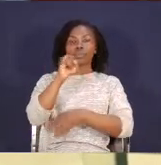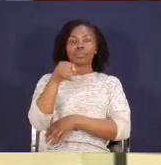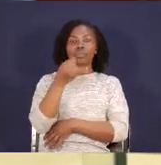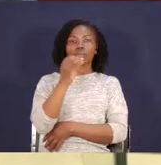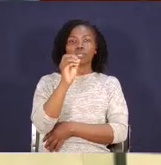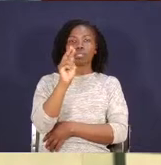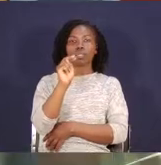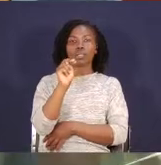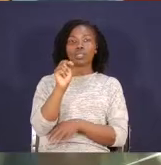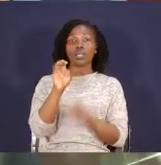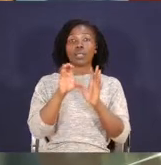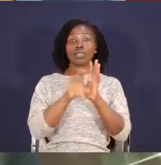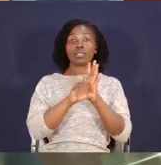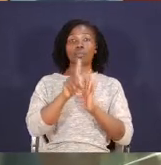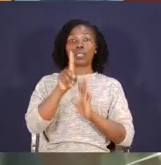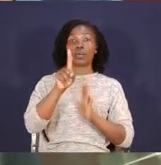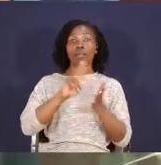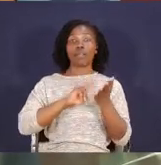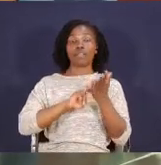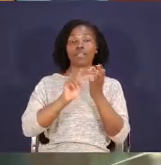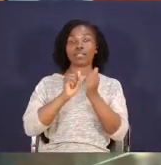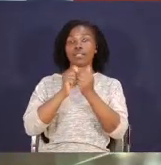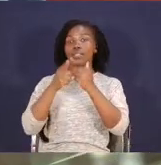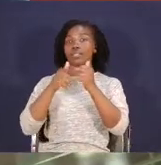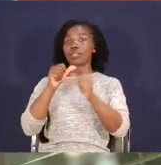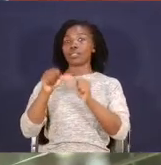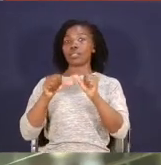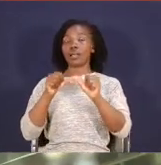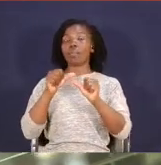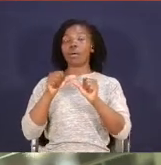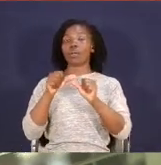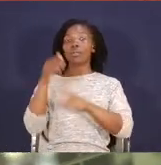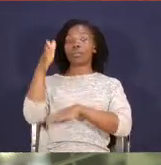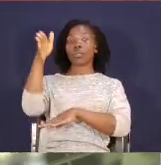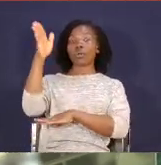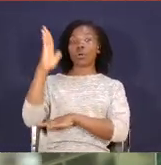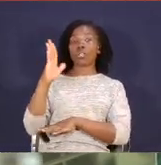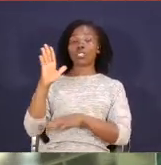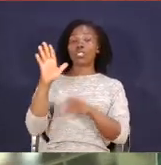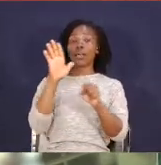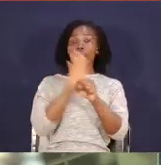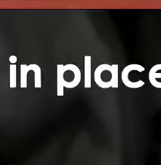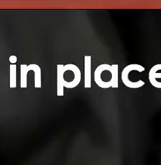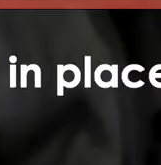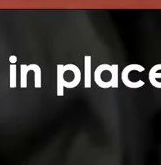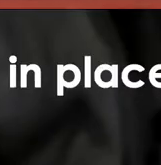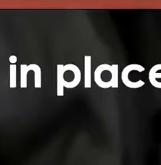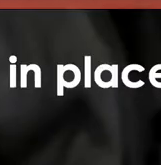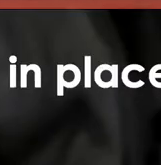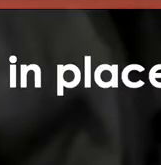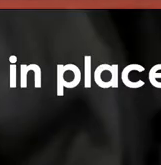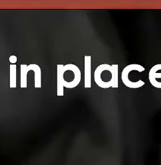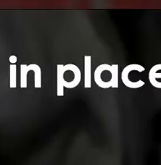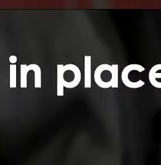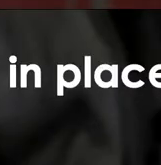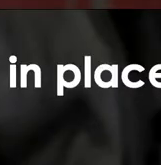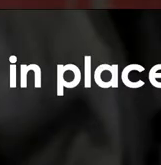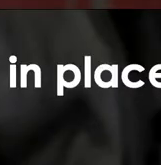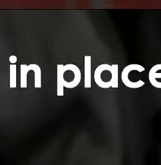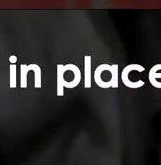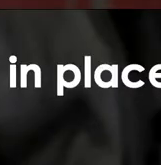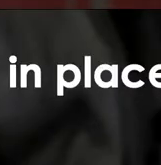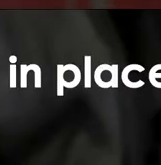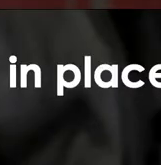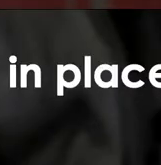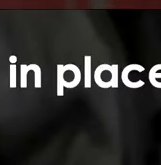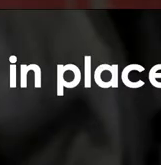verse 16 says the following regarding the abundance of God and his grace. John chapter 1 verse 16. Out of his fullness, we